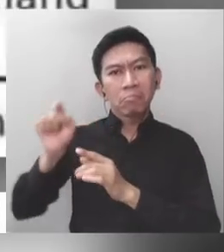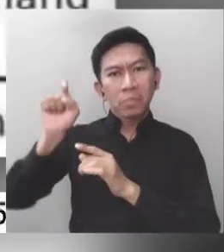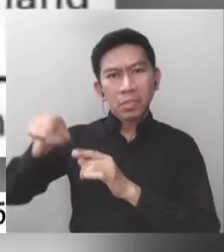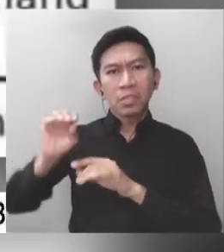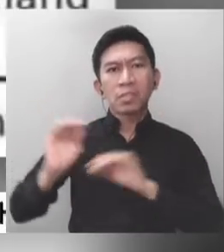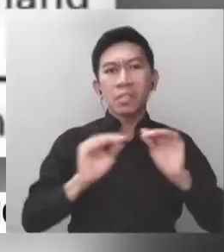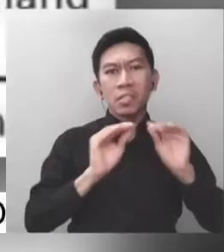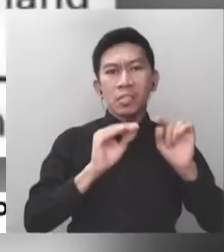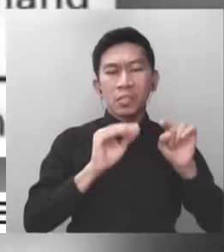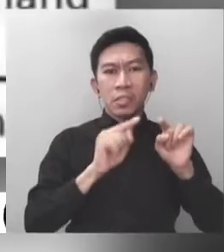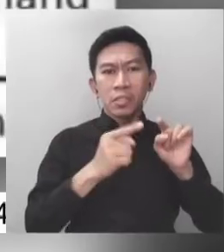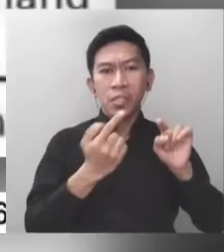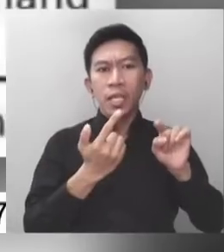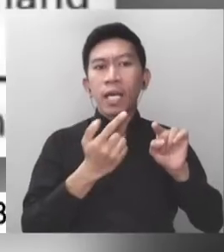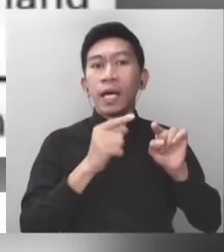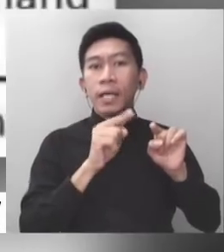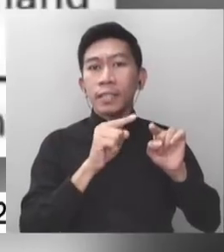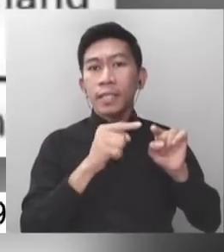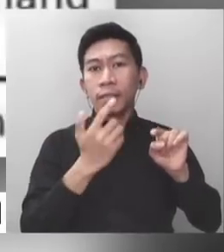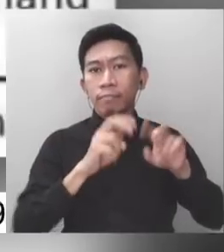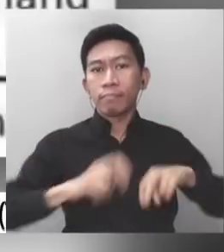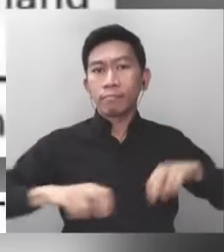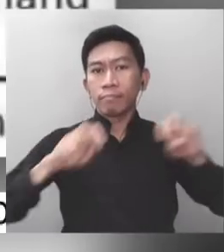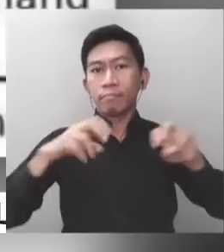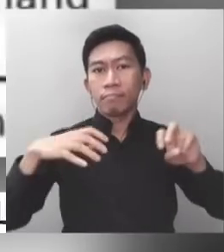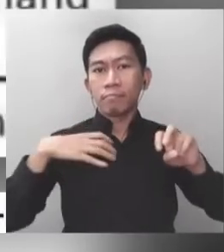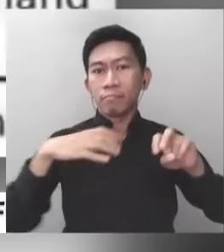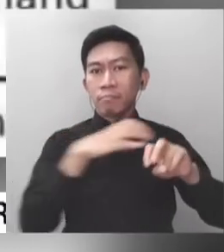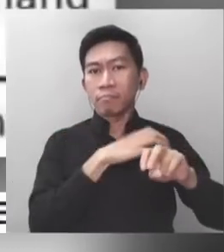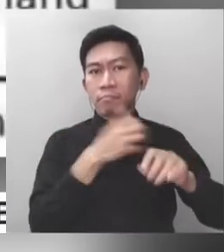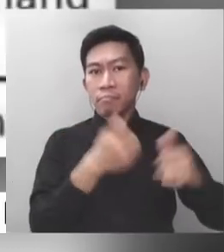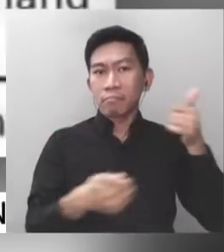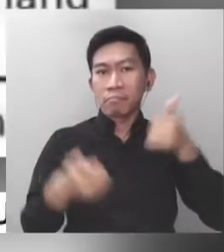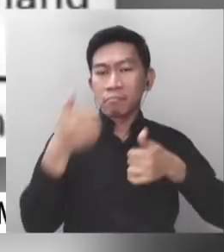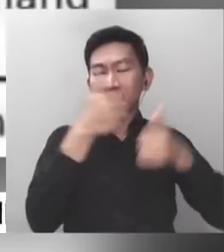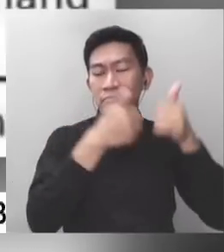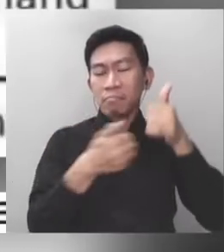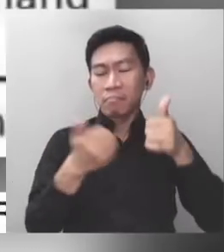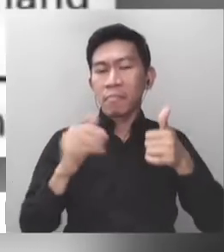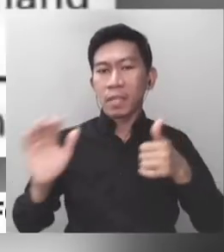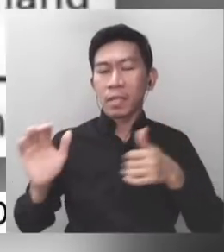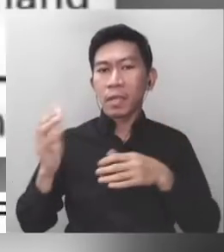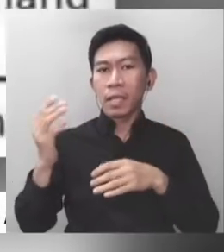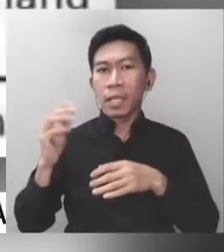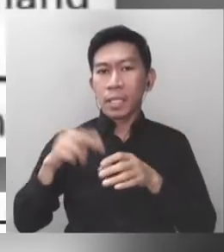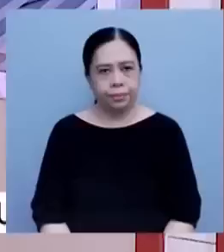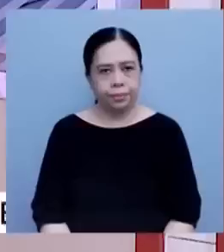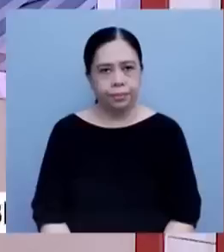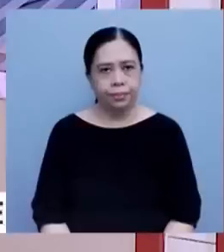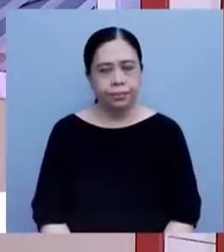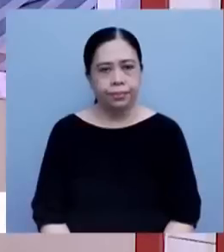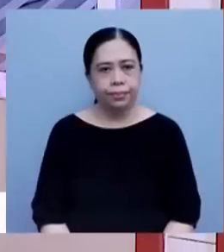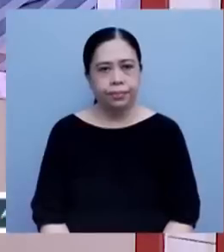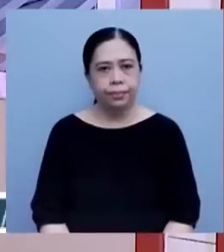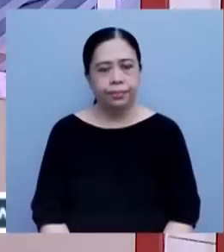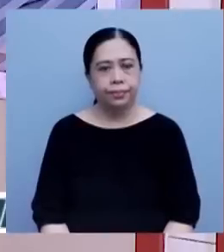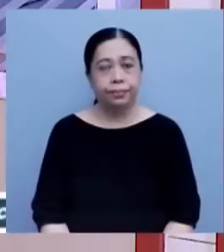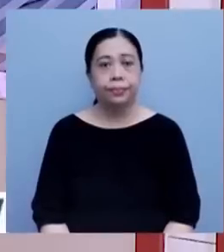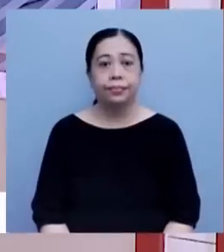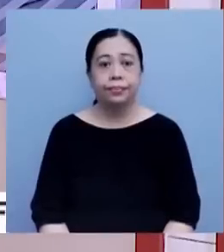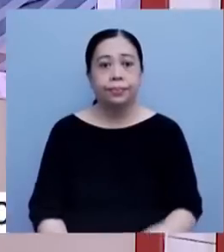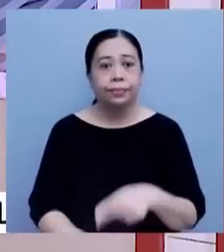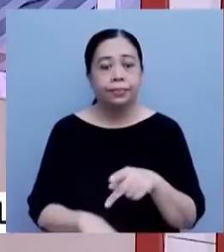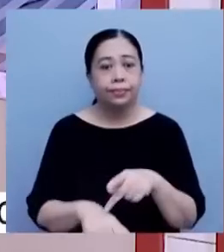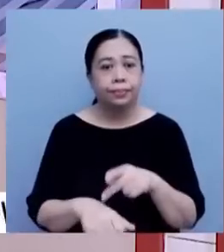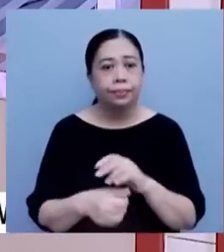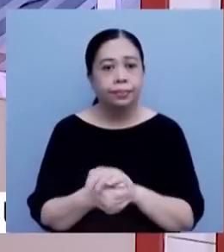to agriculture and trade officials. Magno's resignation will take effect September 16th. Philippine specialty